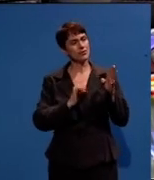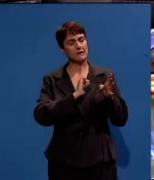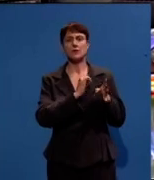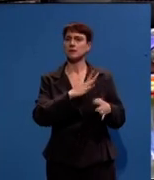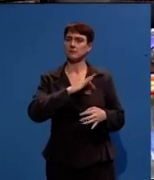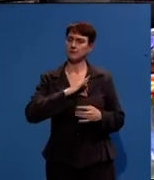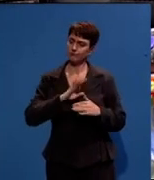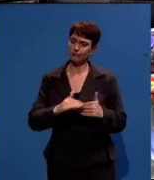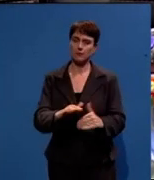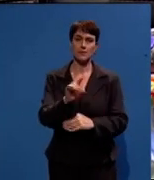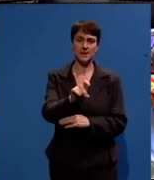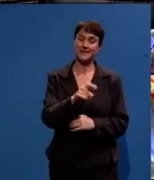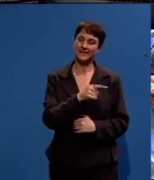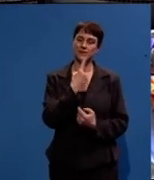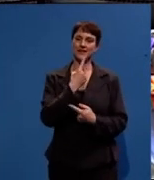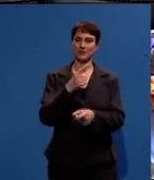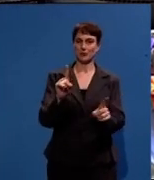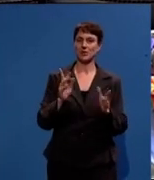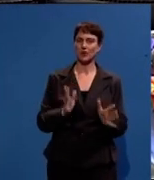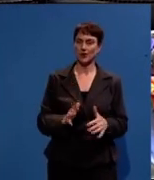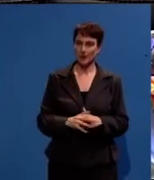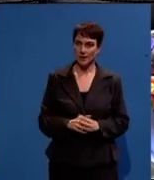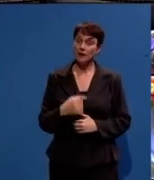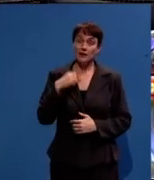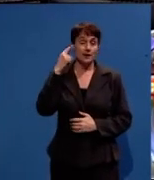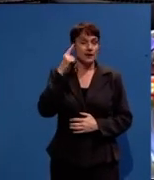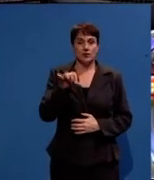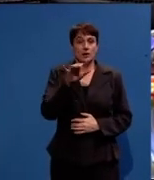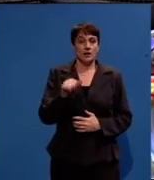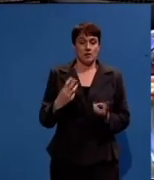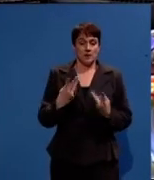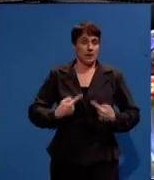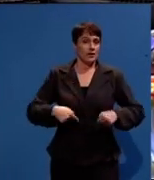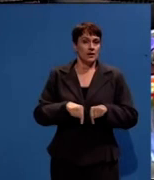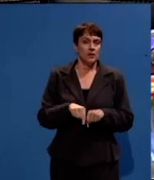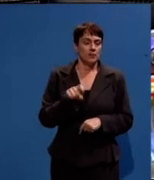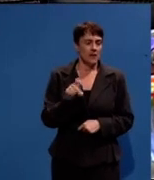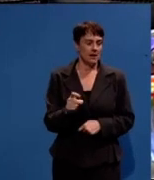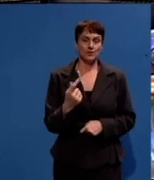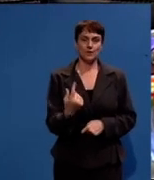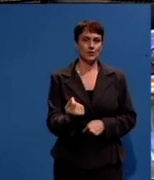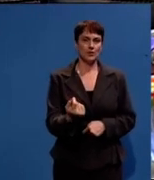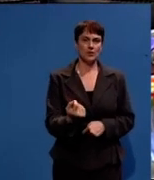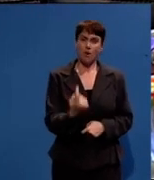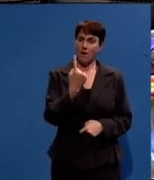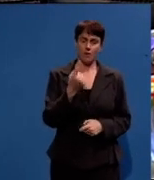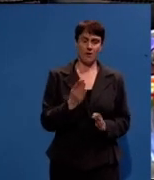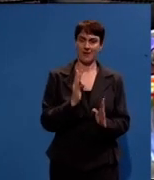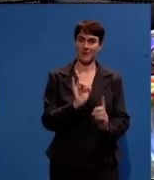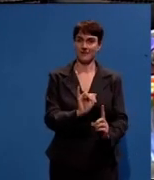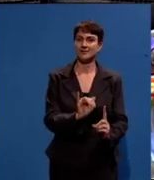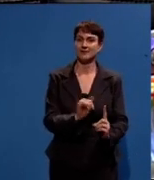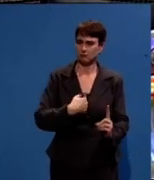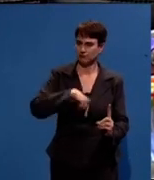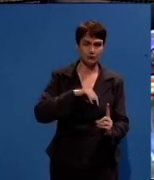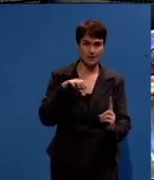is the message that we have gotten, I mean, throughout the week. And I think as South Africans, we have to do that. That's the only way we can actually,